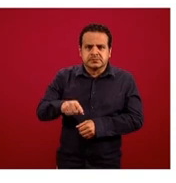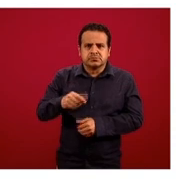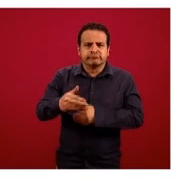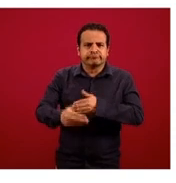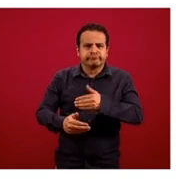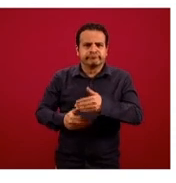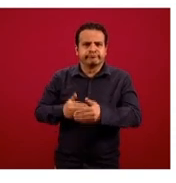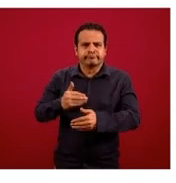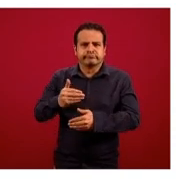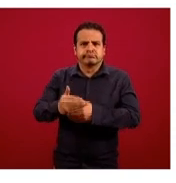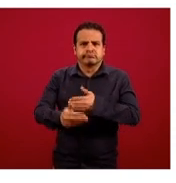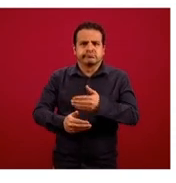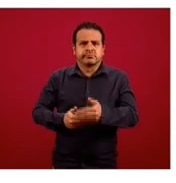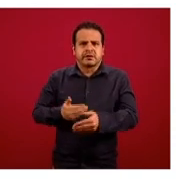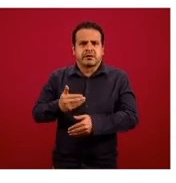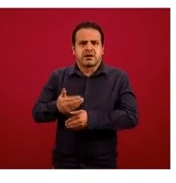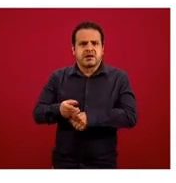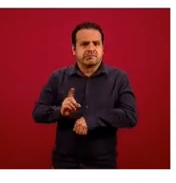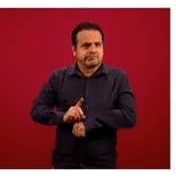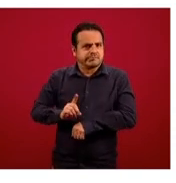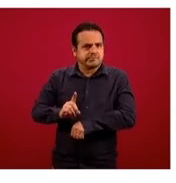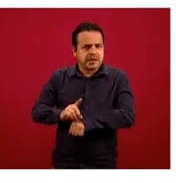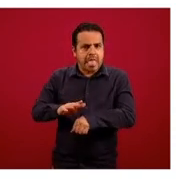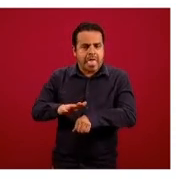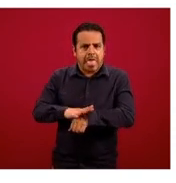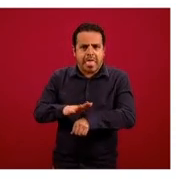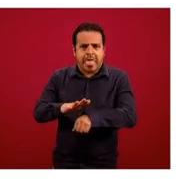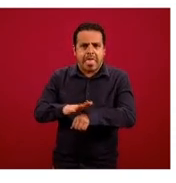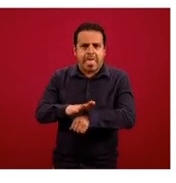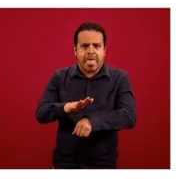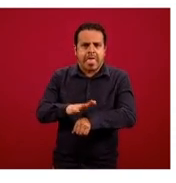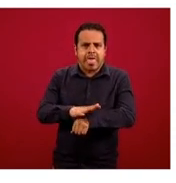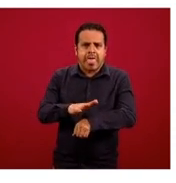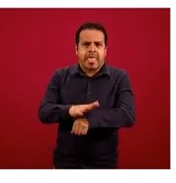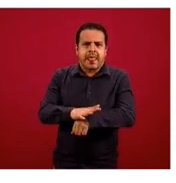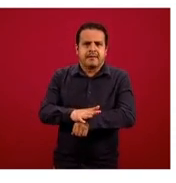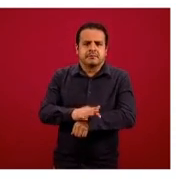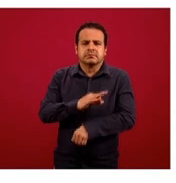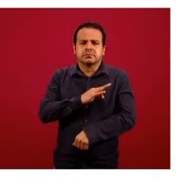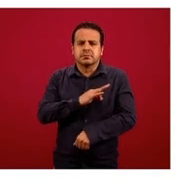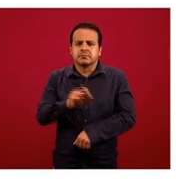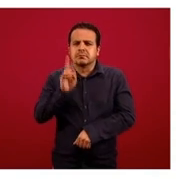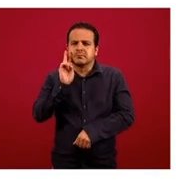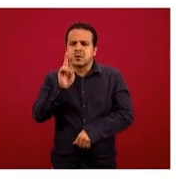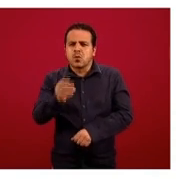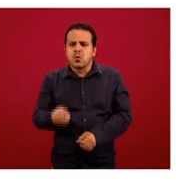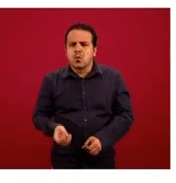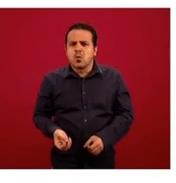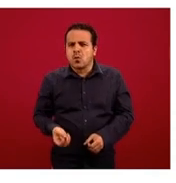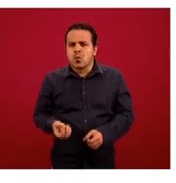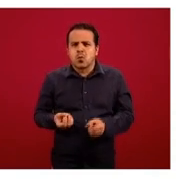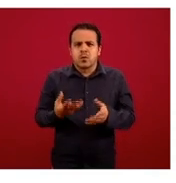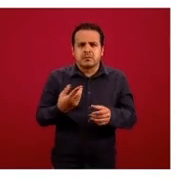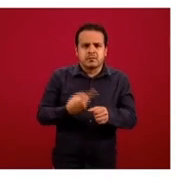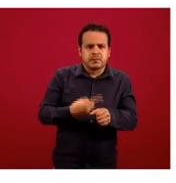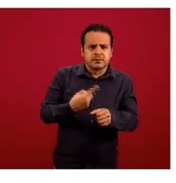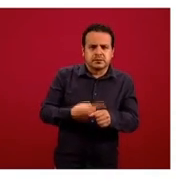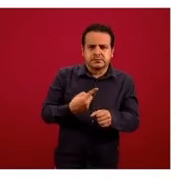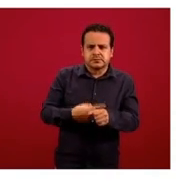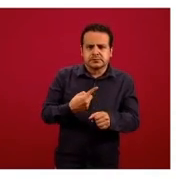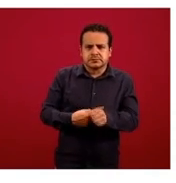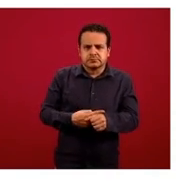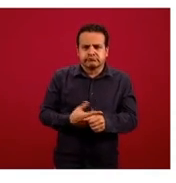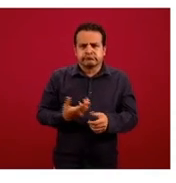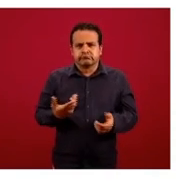and their distribution presented taking the date of when the